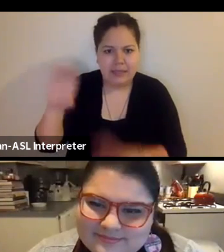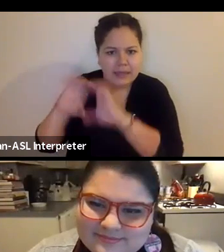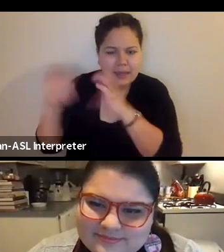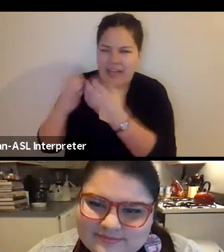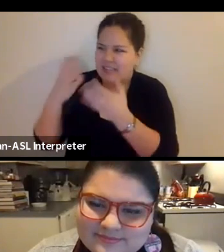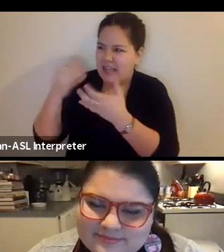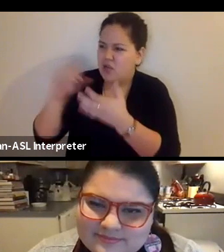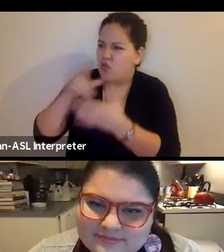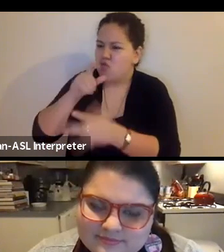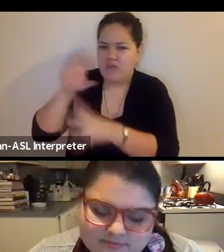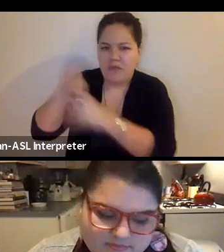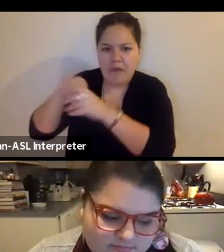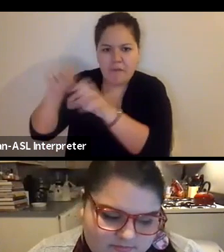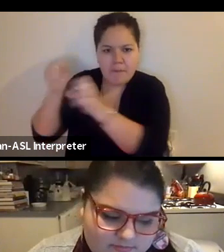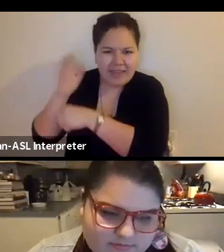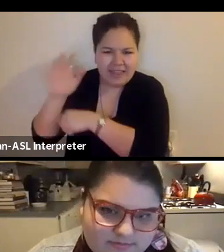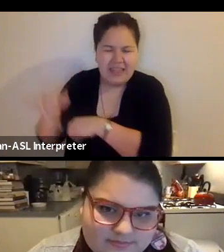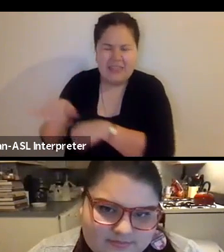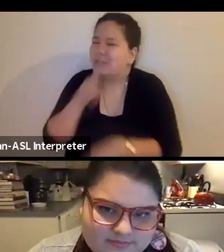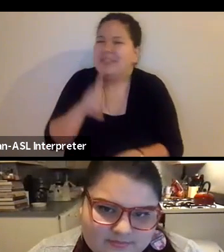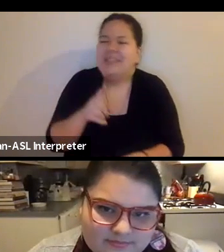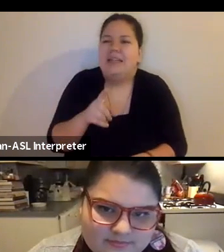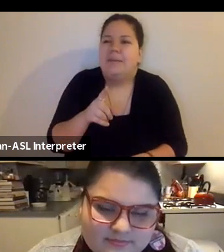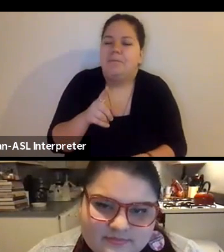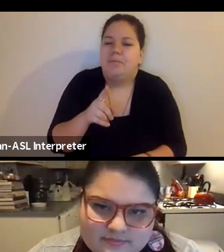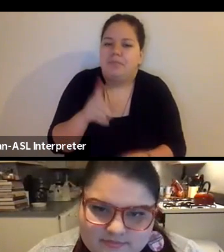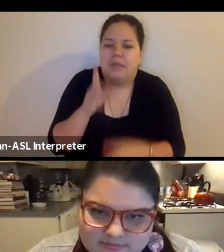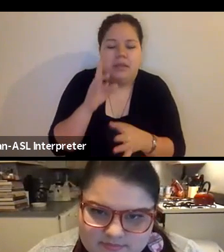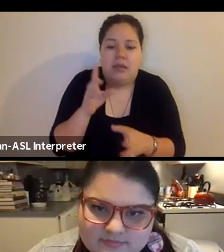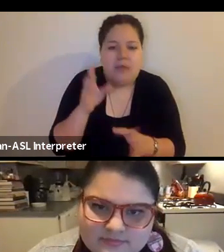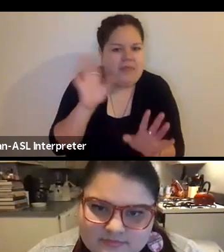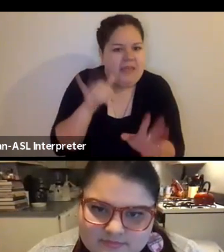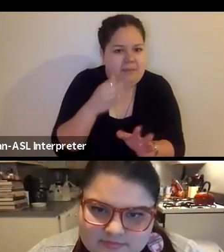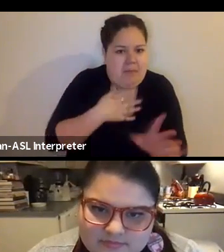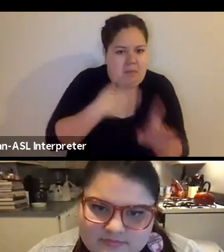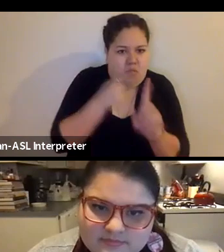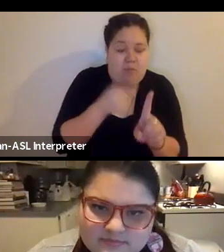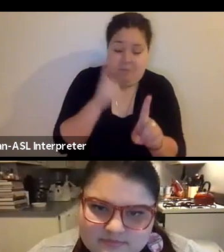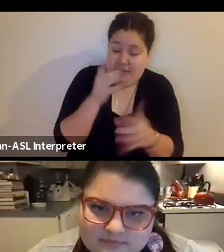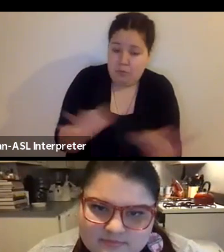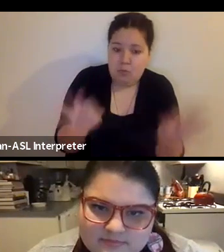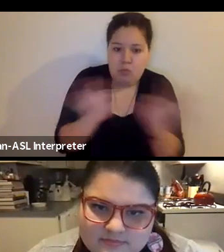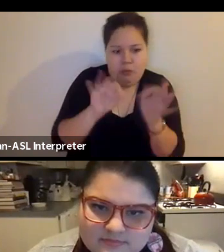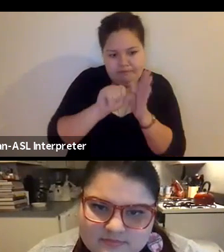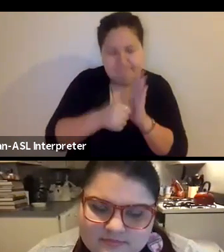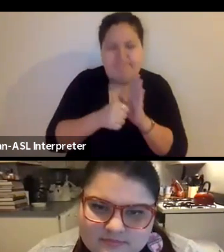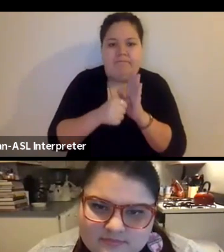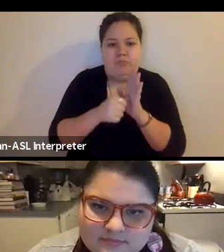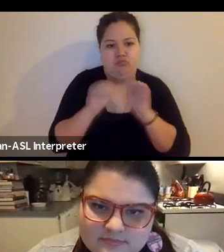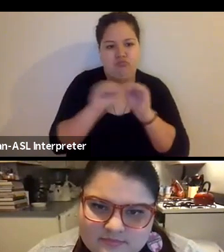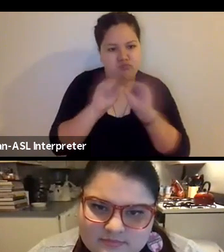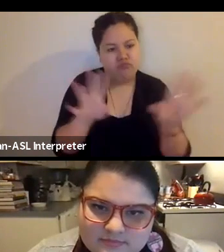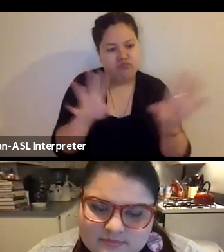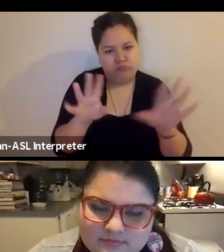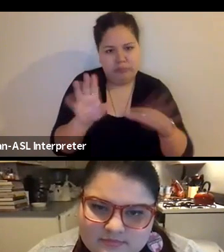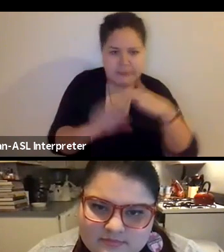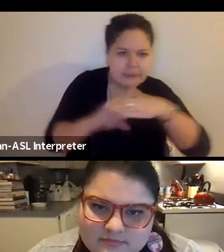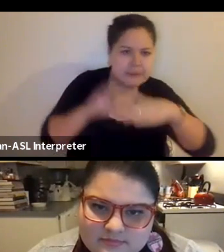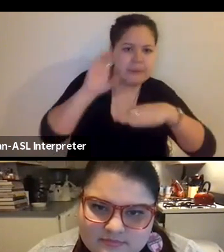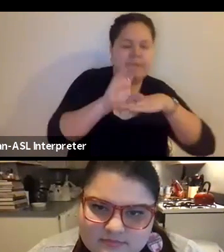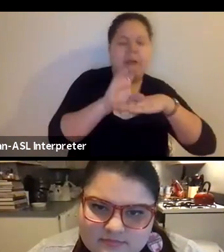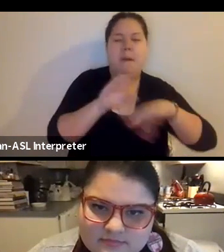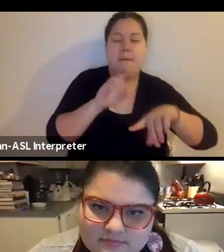So again, I keep going back to this, you gotta be explicit and you get to decide how explicit you're going to be, but this is